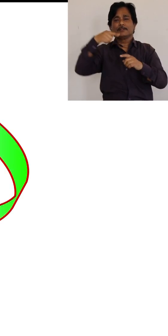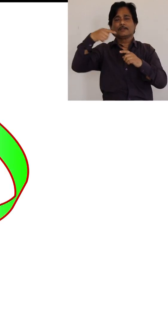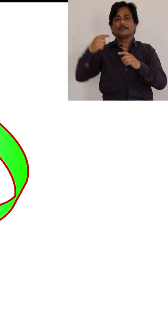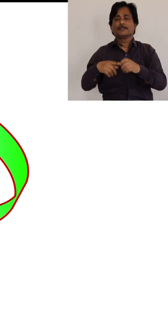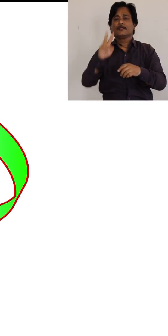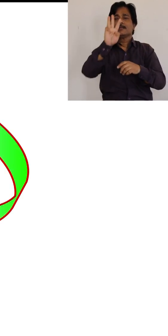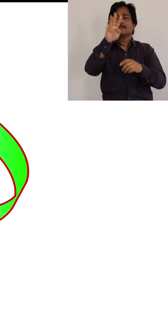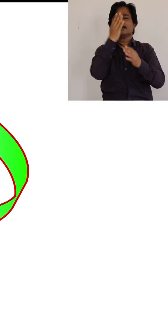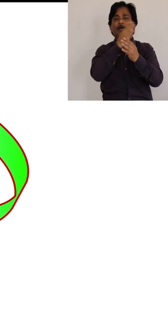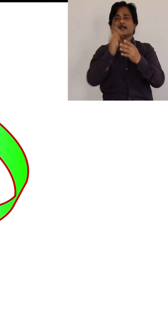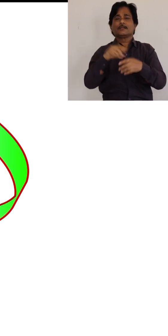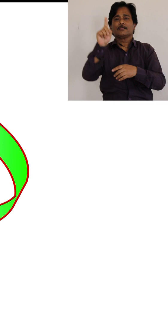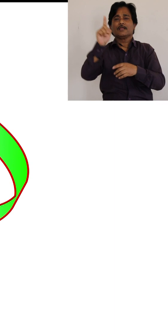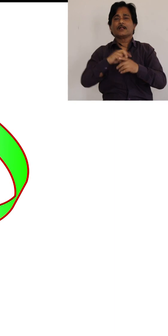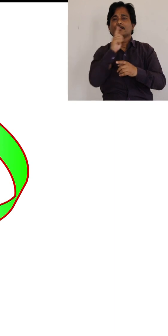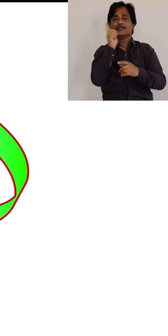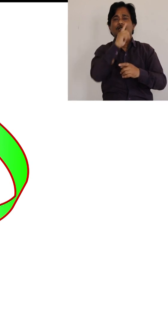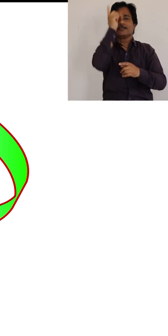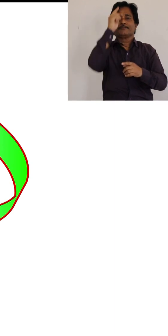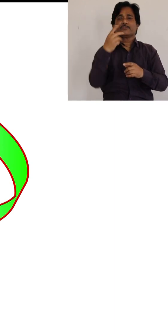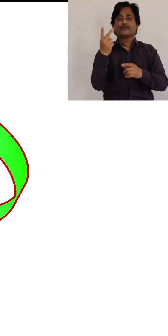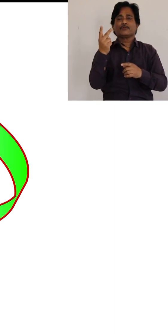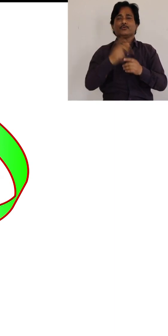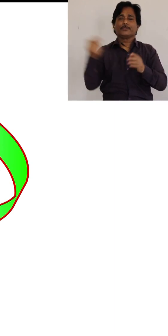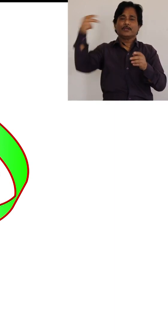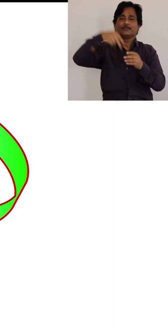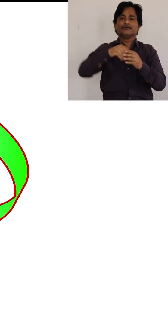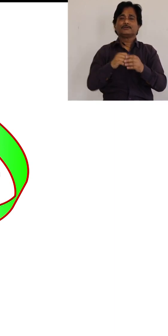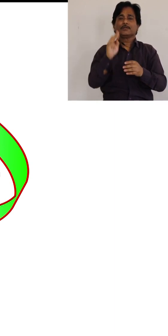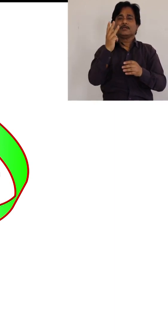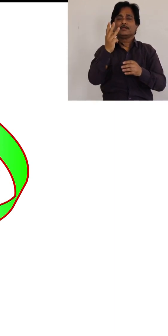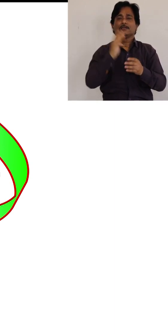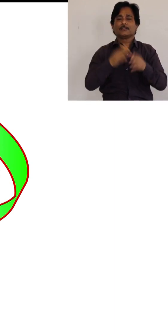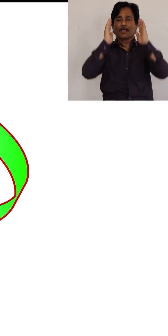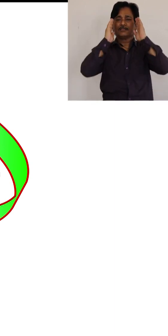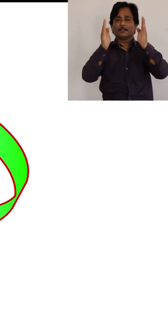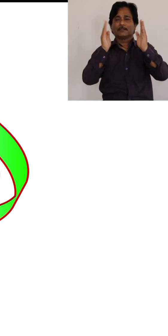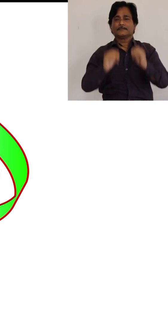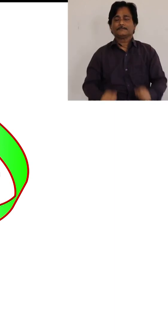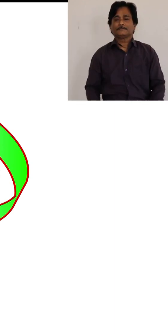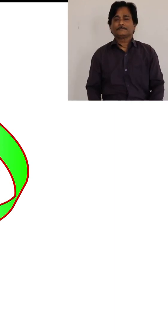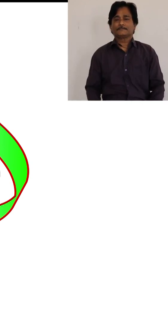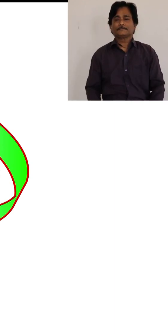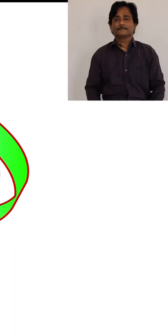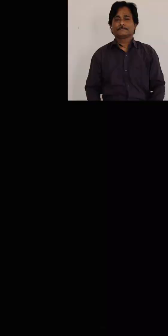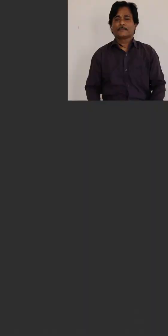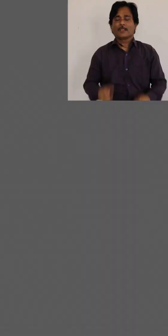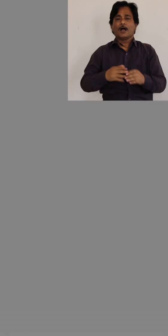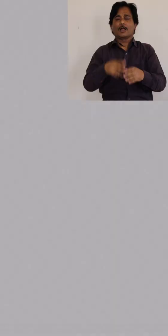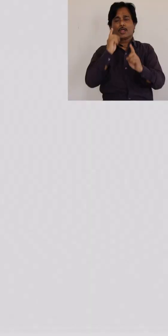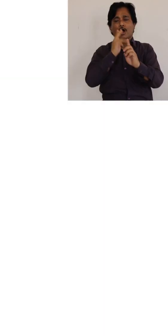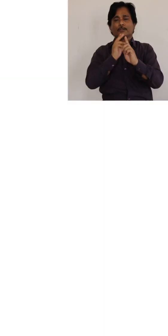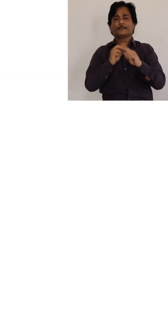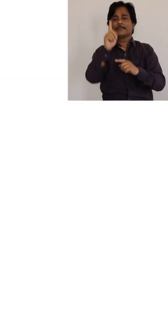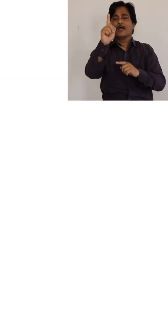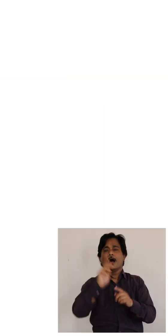seminar was designed focusing 3 areas: 1. Leadership, 2. Inclusion, and 3. Peace.